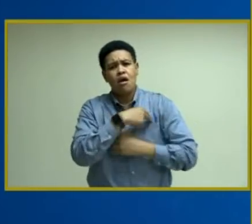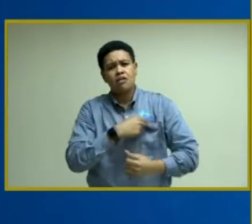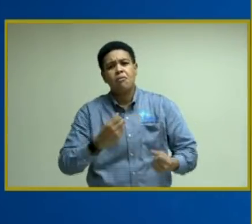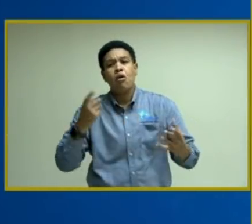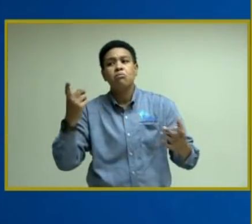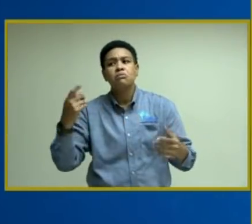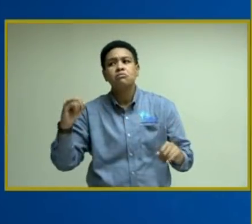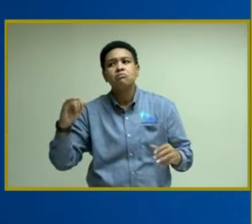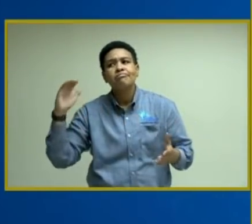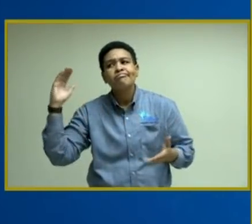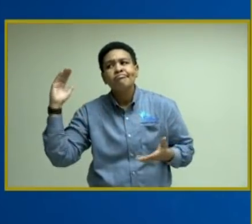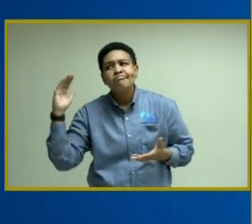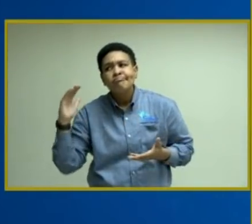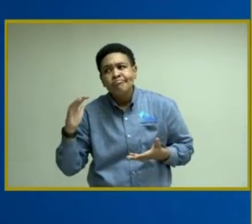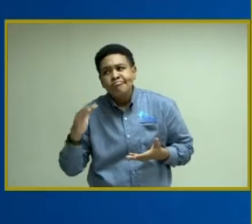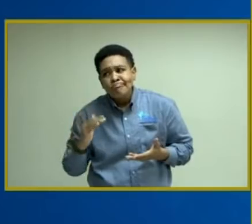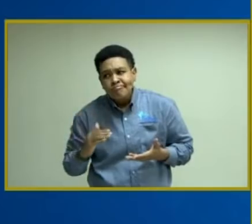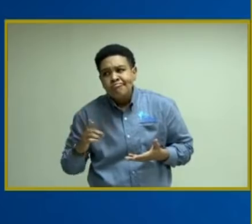down steadily.